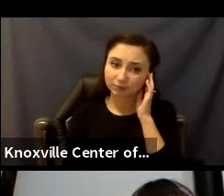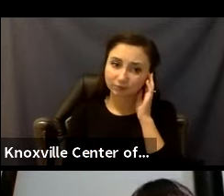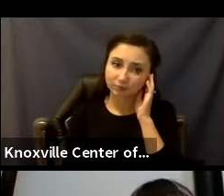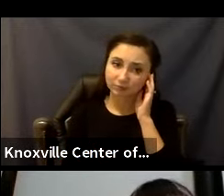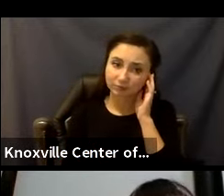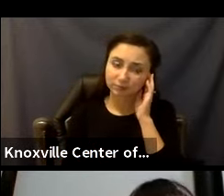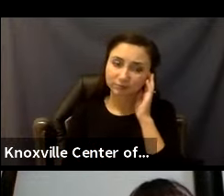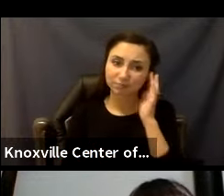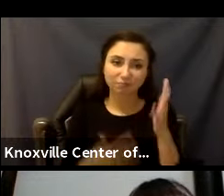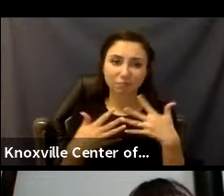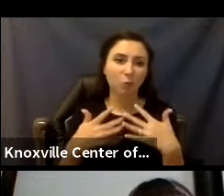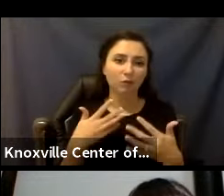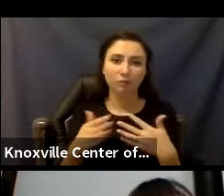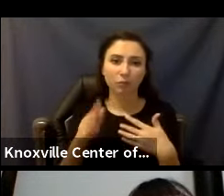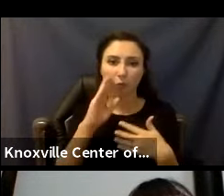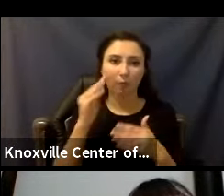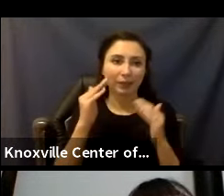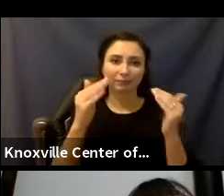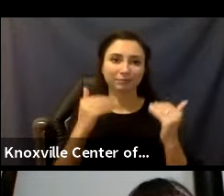But whatever it is, the next